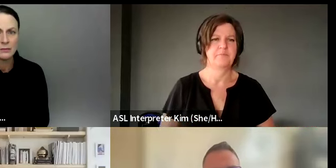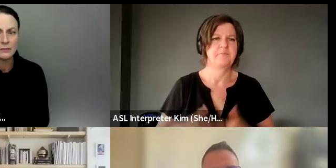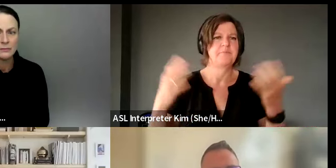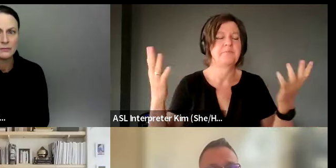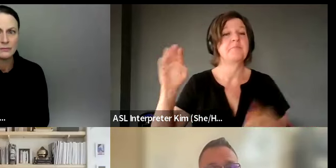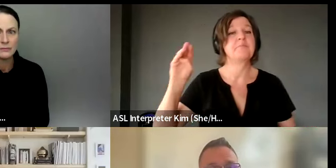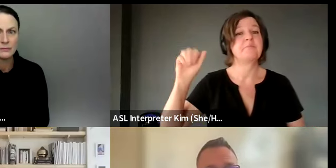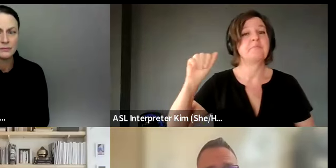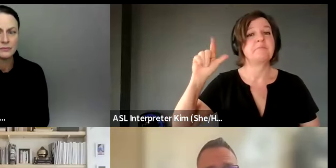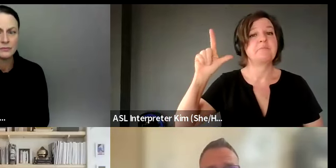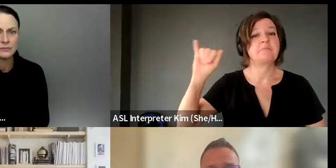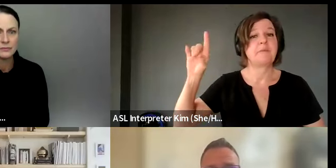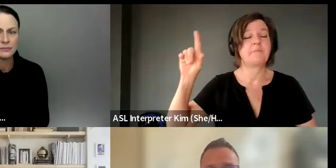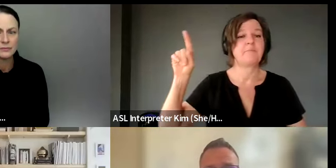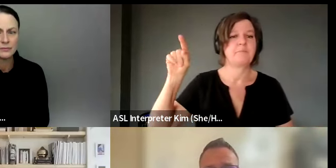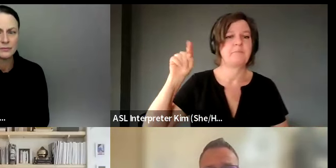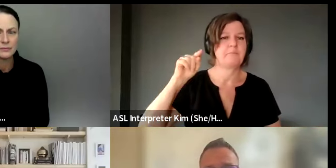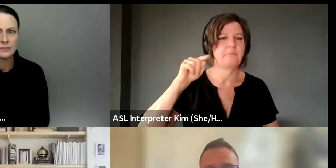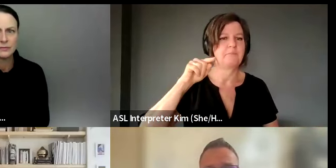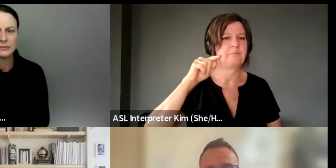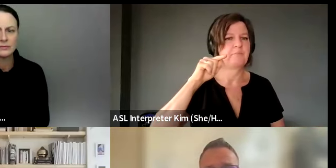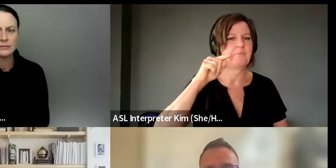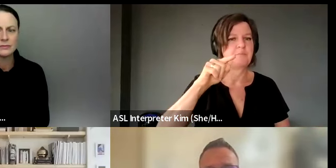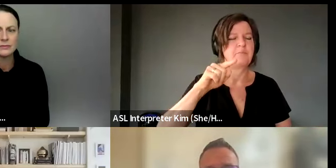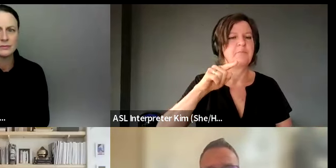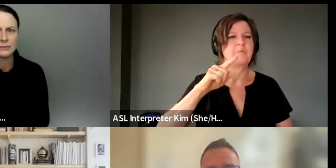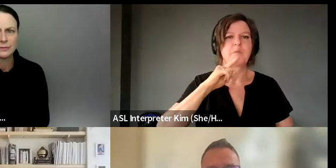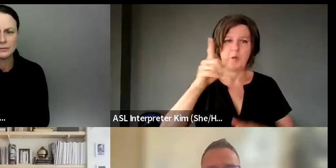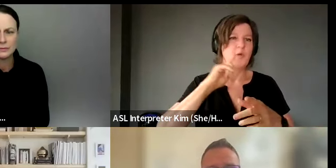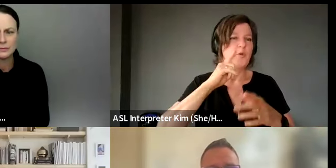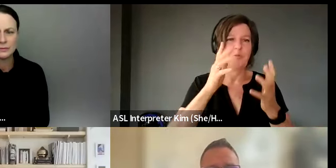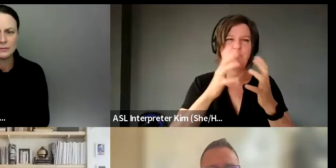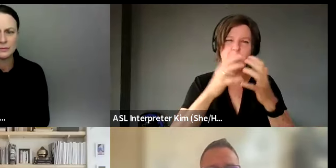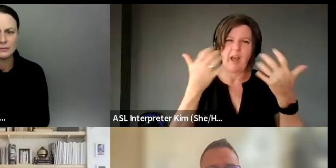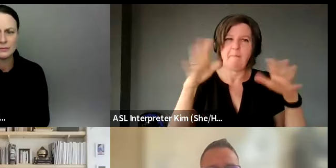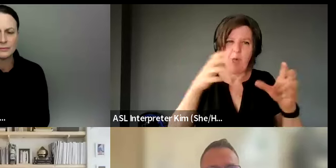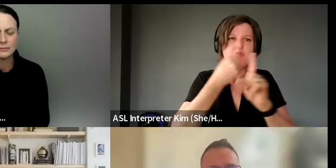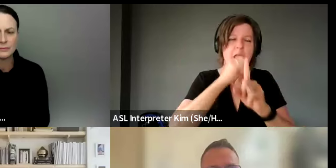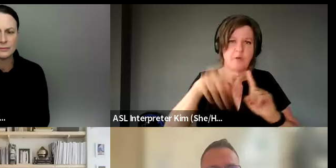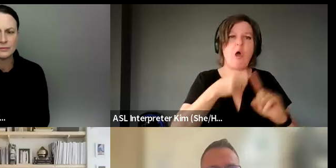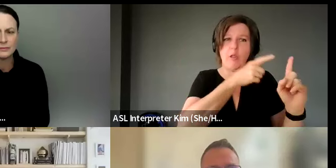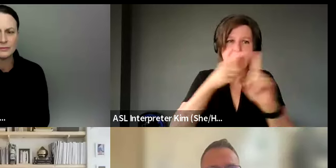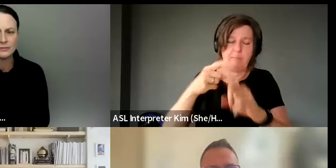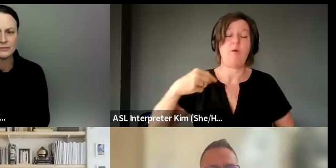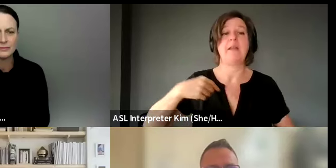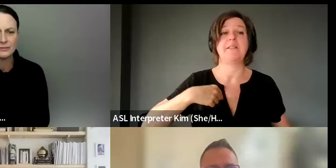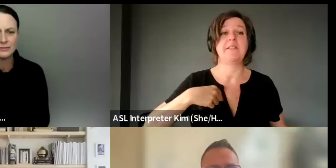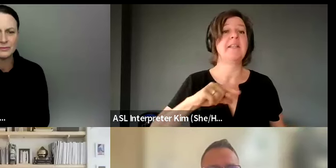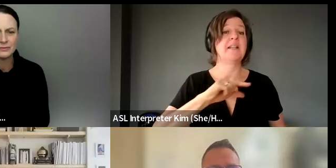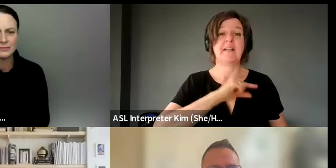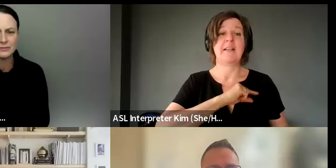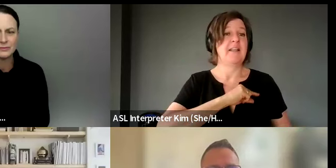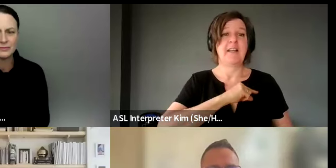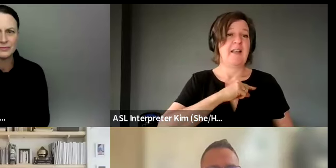Milad, you pretty much put all the points. I'm guilty of not spending much time in